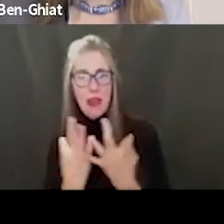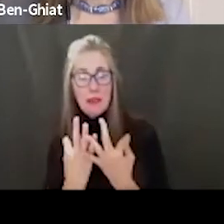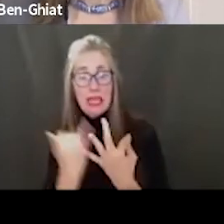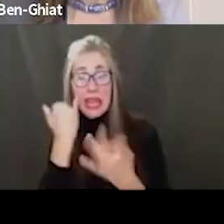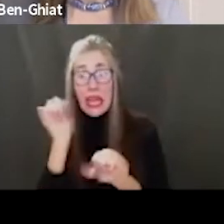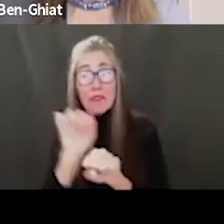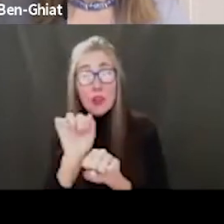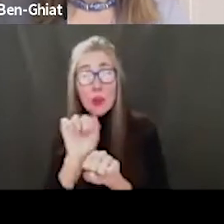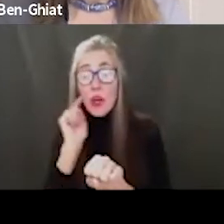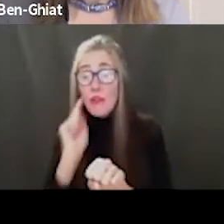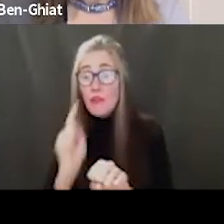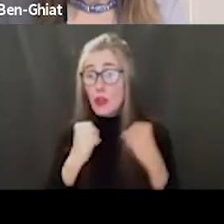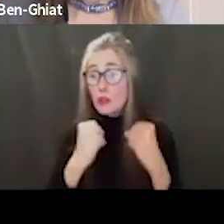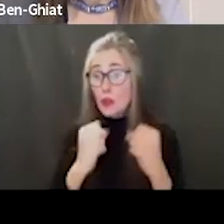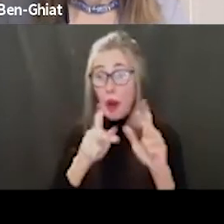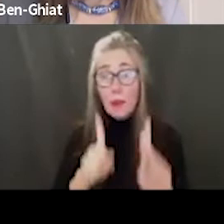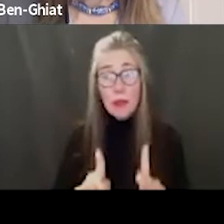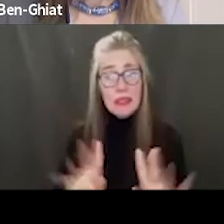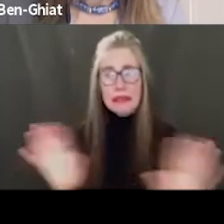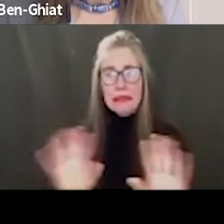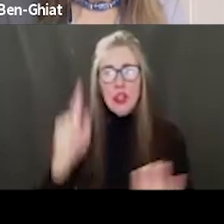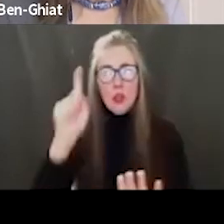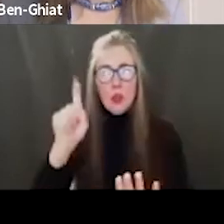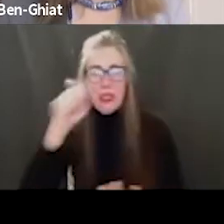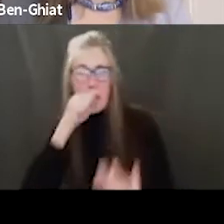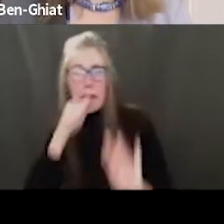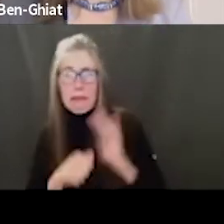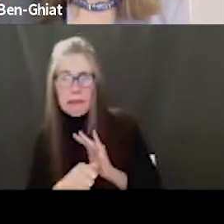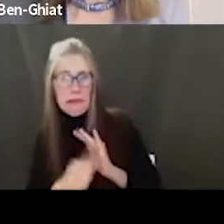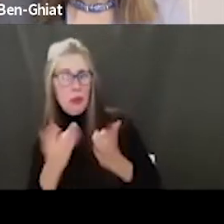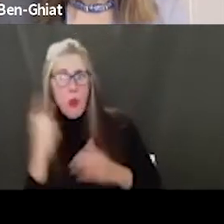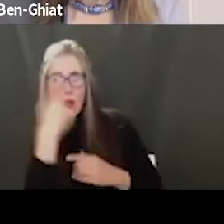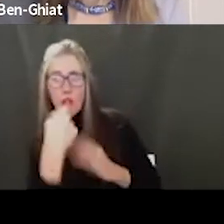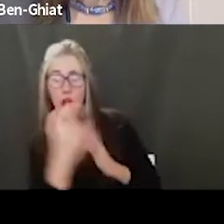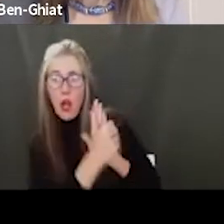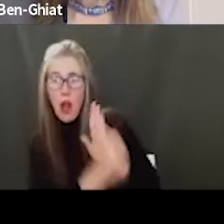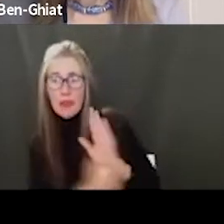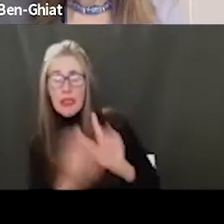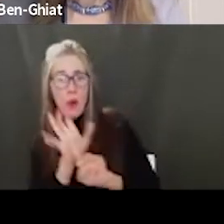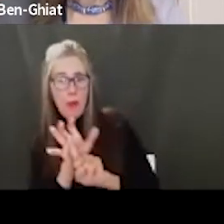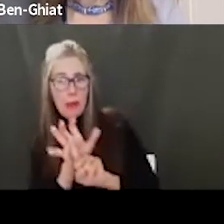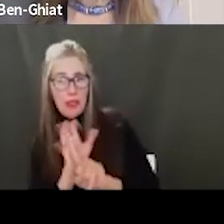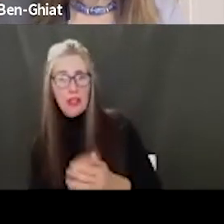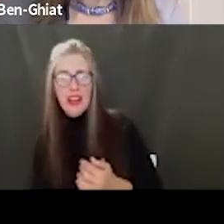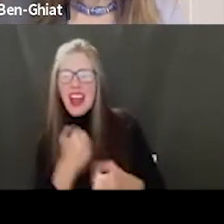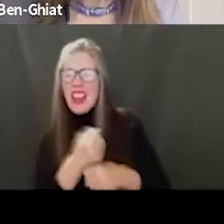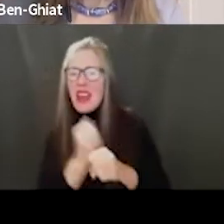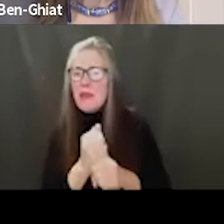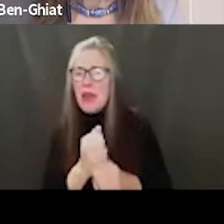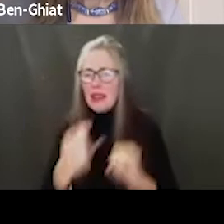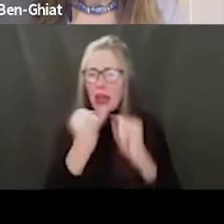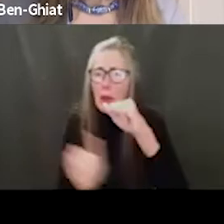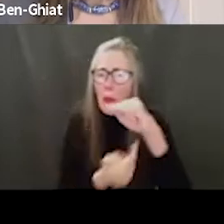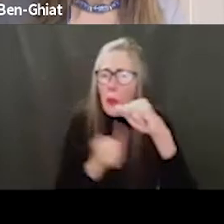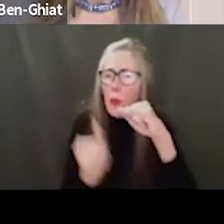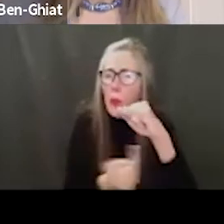be too competent or too popular. And this kind of inner sanctum that they construct around